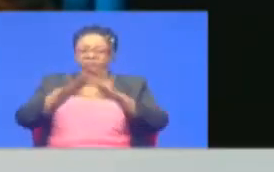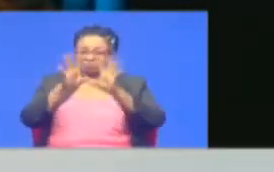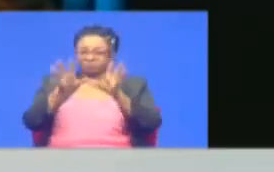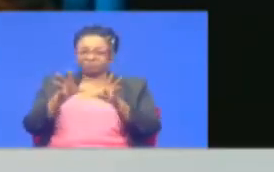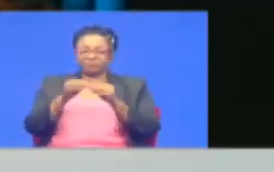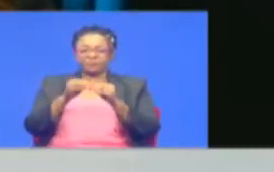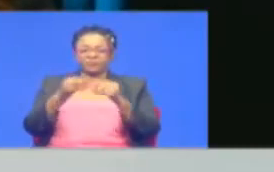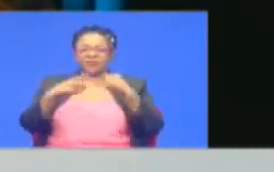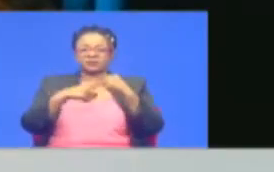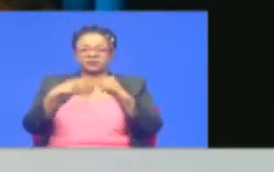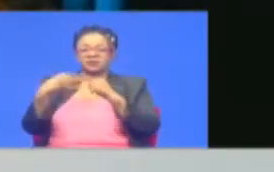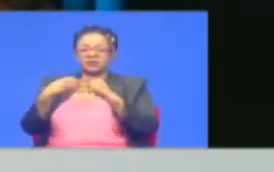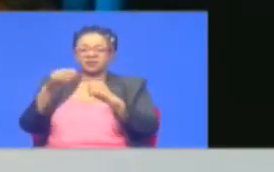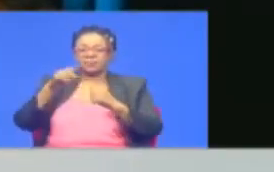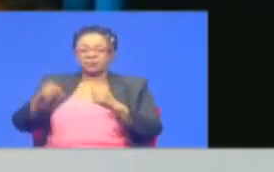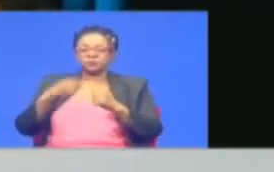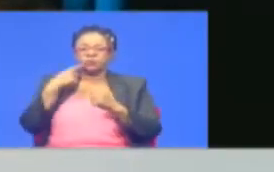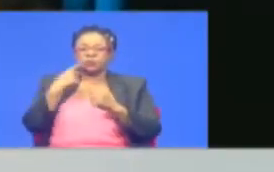to